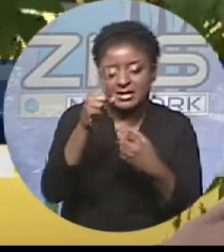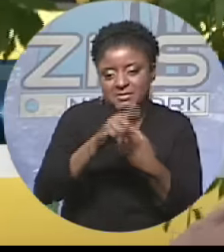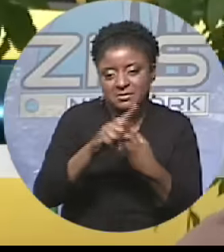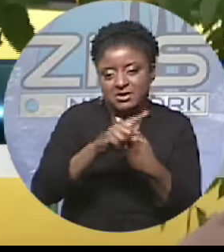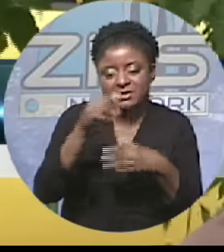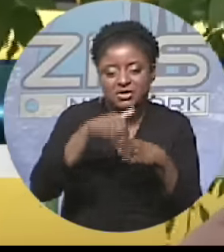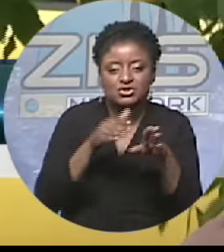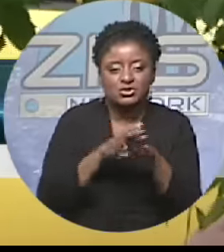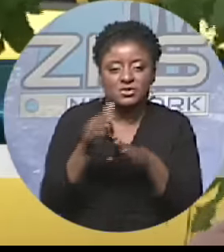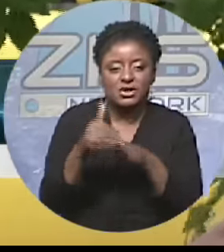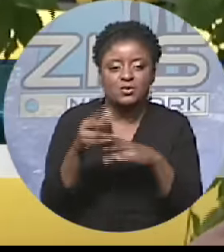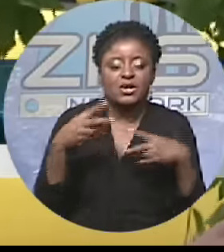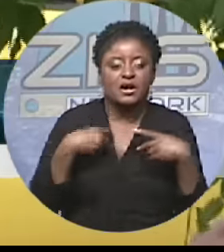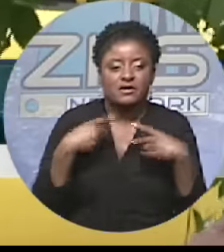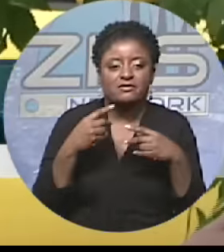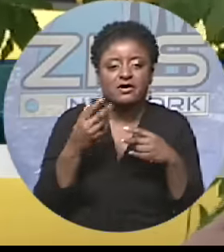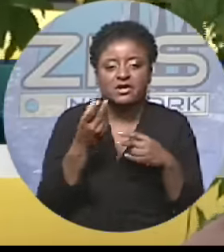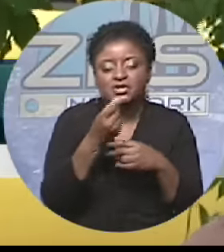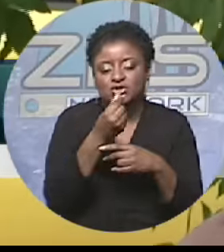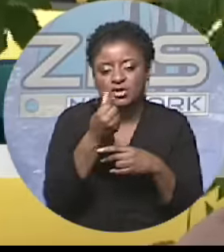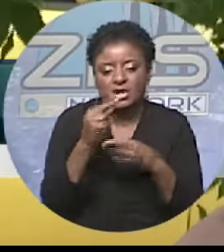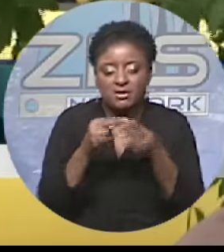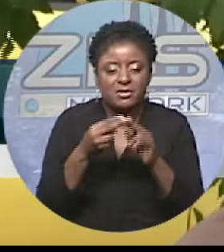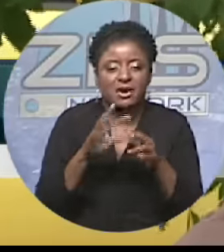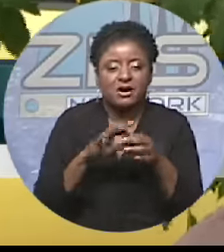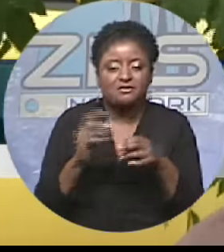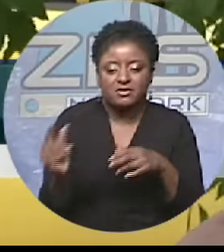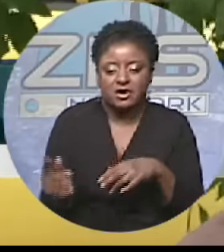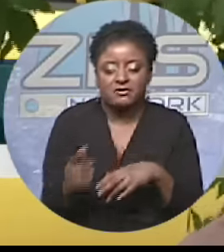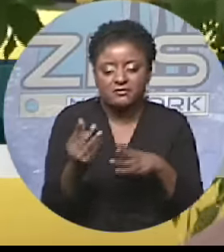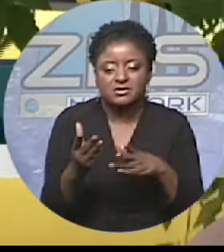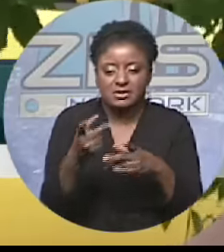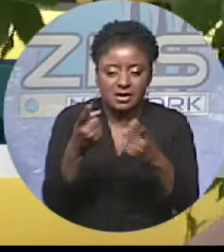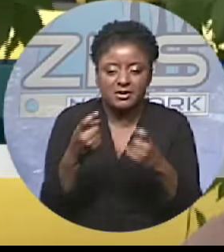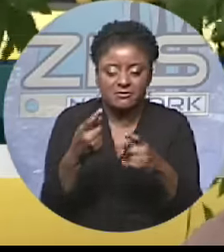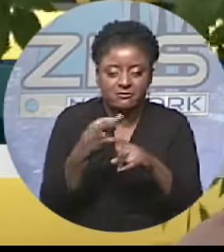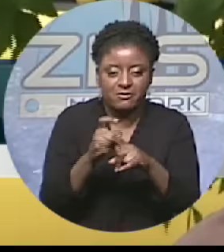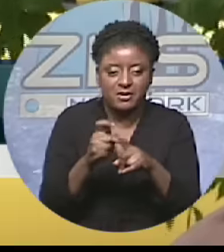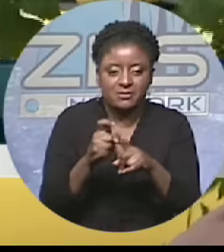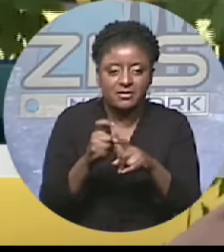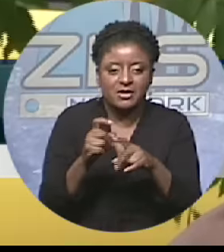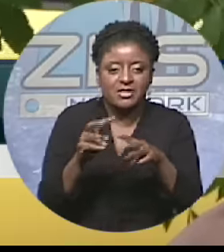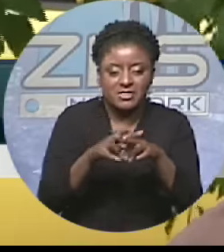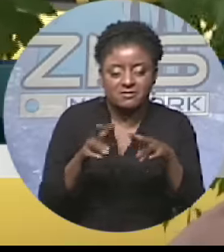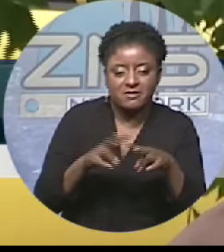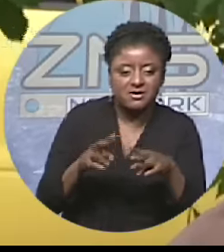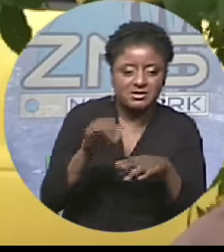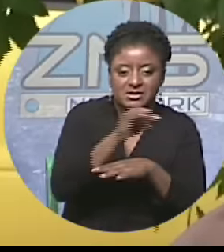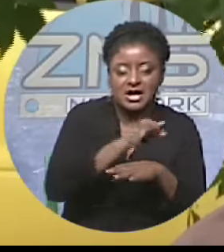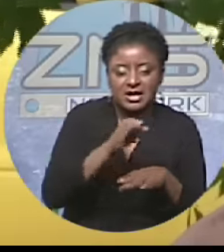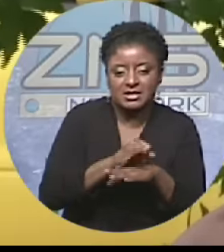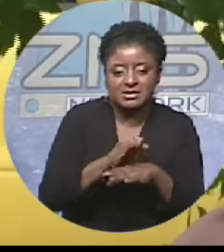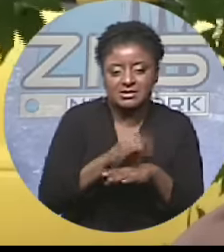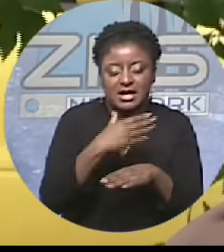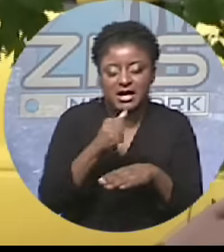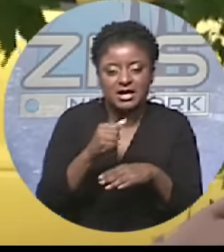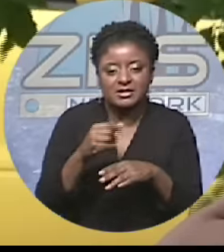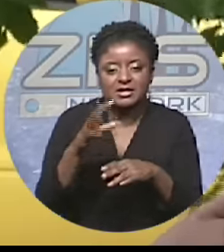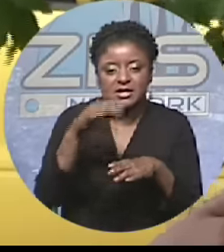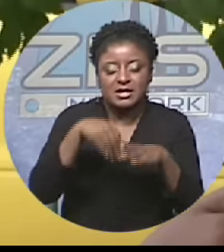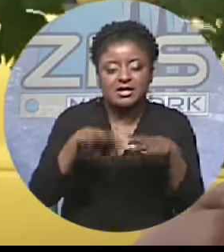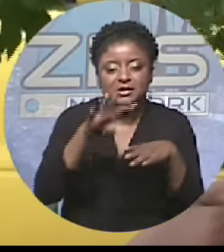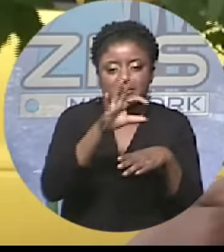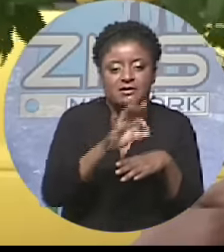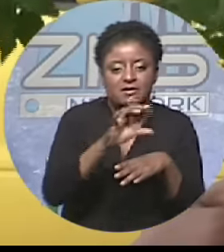from various islands, including Grand Bahama, as well as over in Florida. So this year's event is going to be really